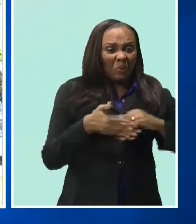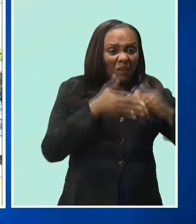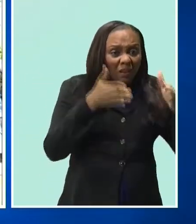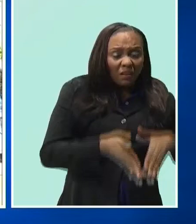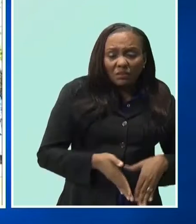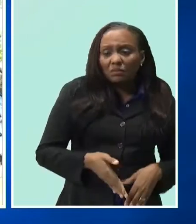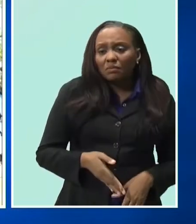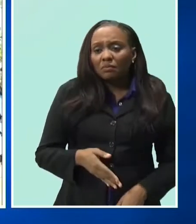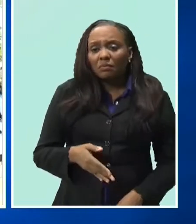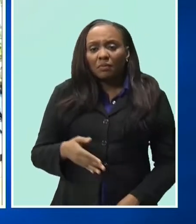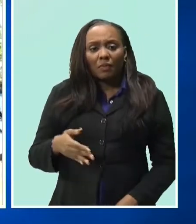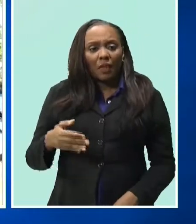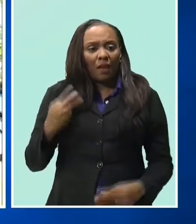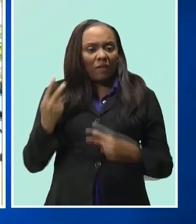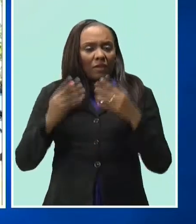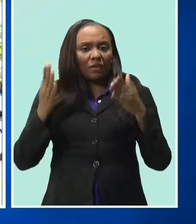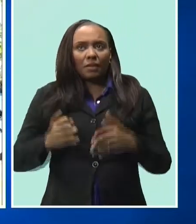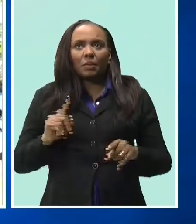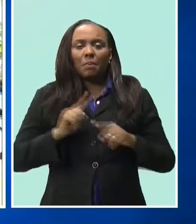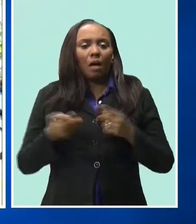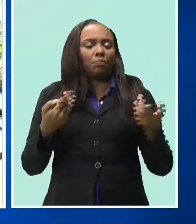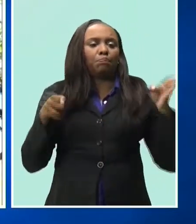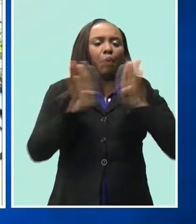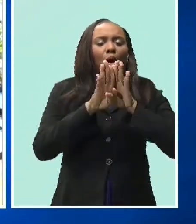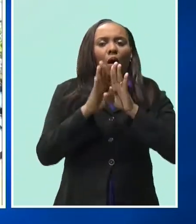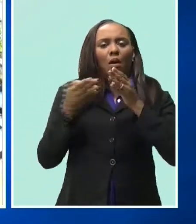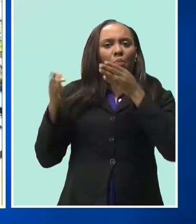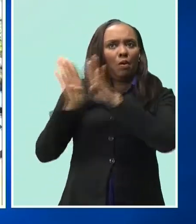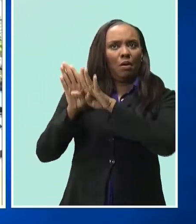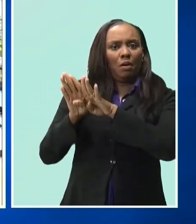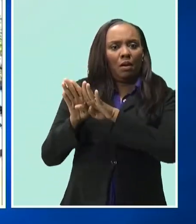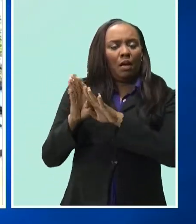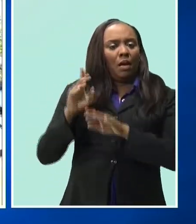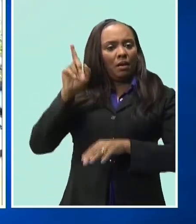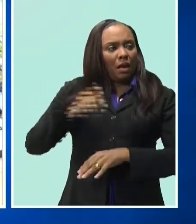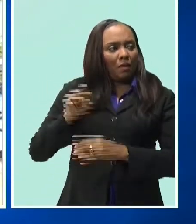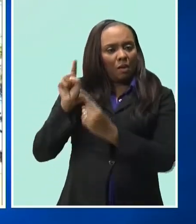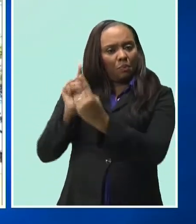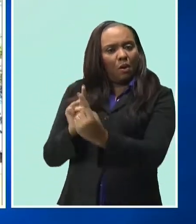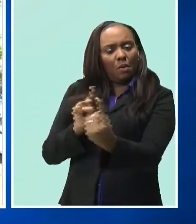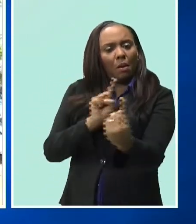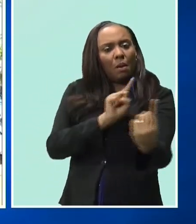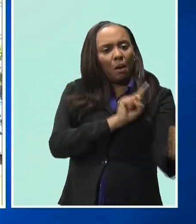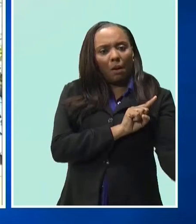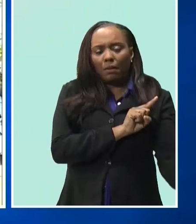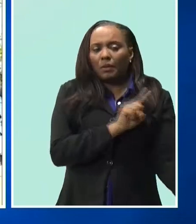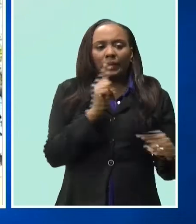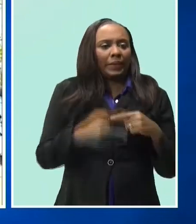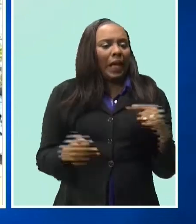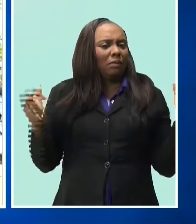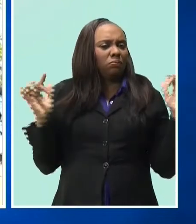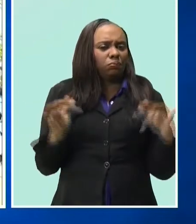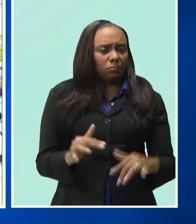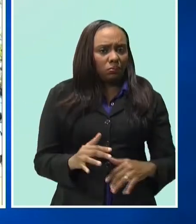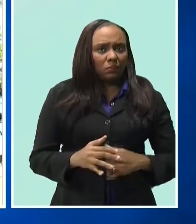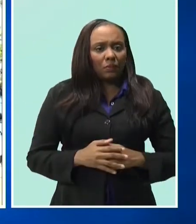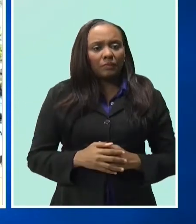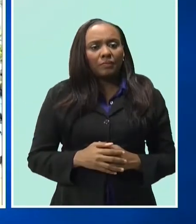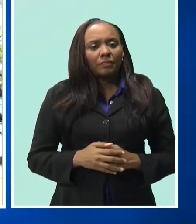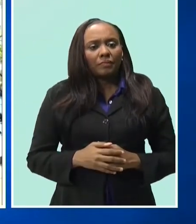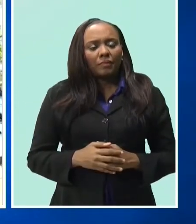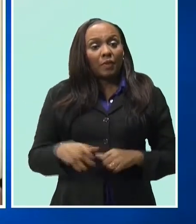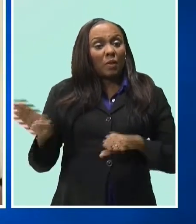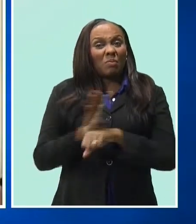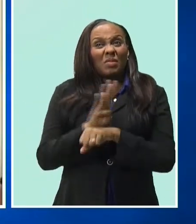But local borders have been closed, and the social distancing protocol prevents large gatherings. It has stopped